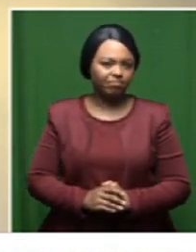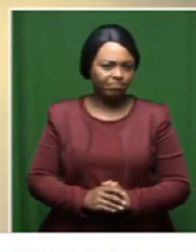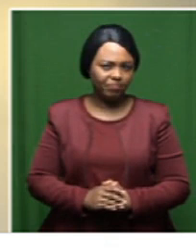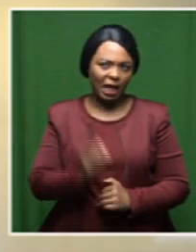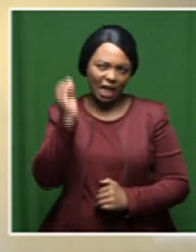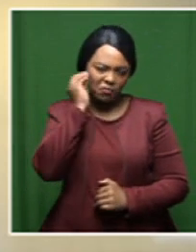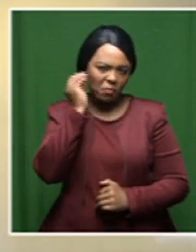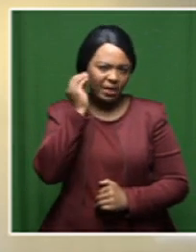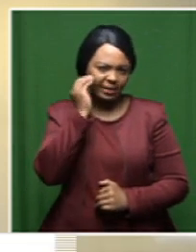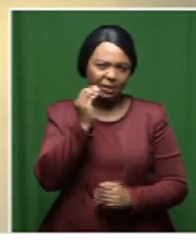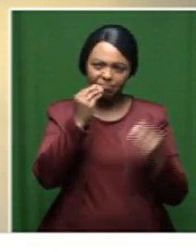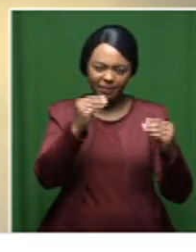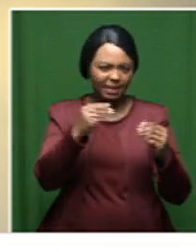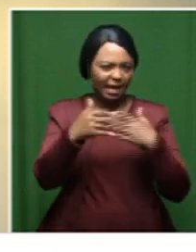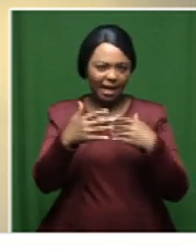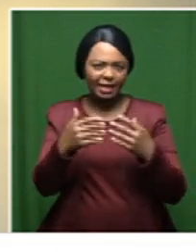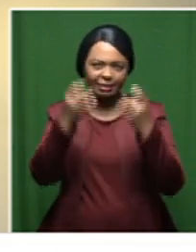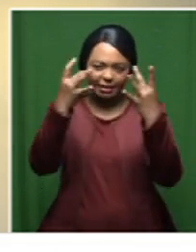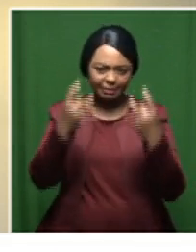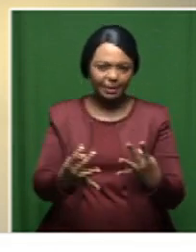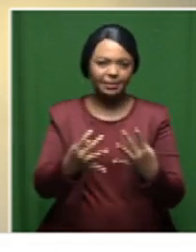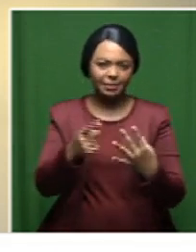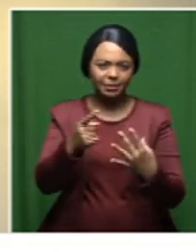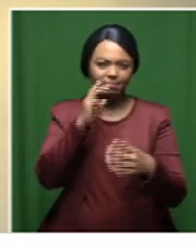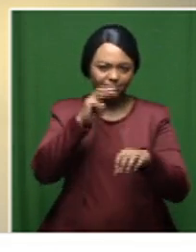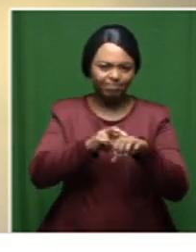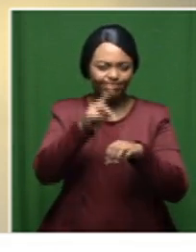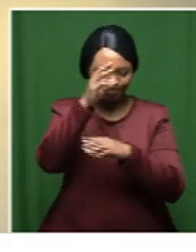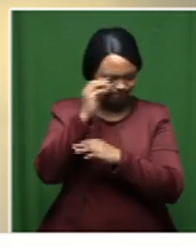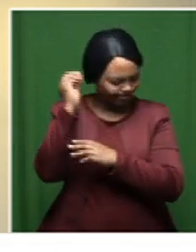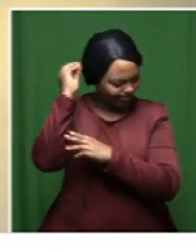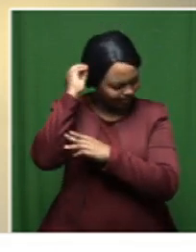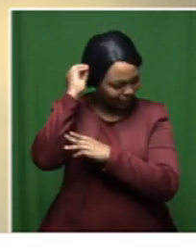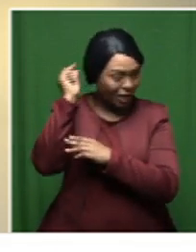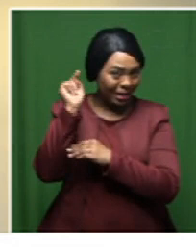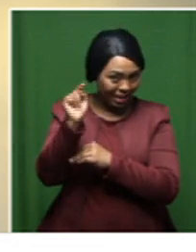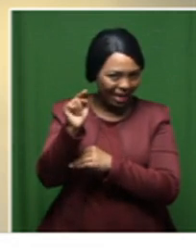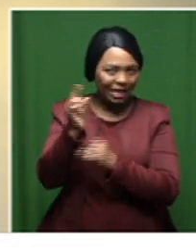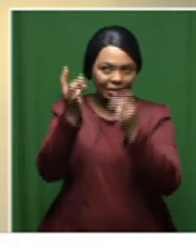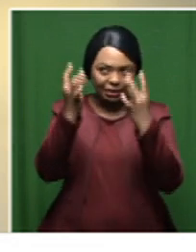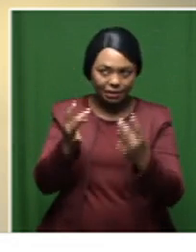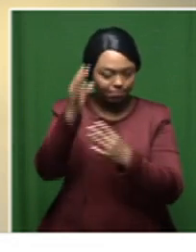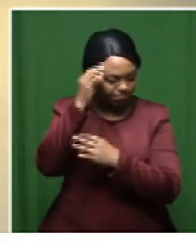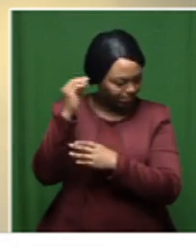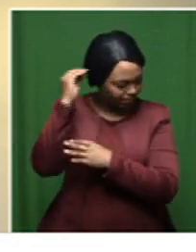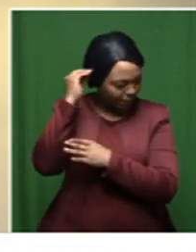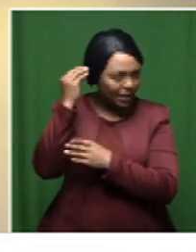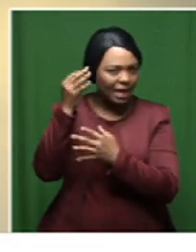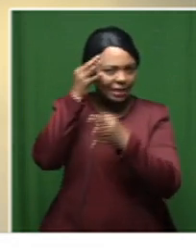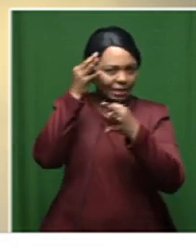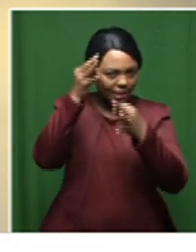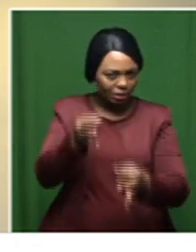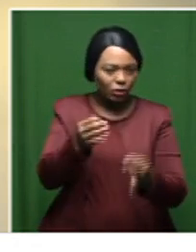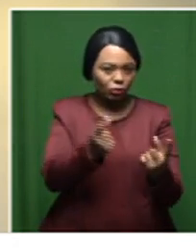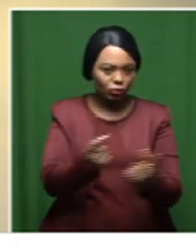important information, statistics. We need to be able to make informed decisions as an industry. And unfortunately,